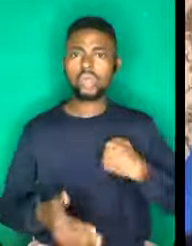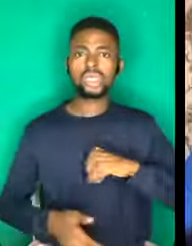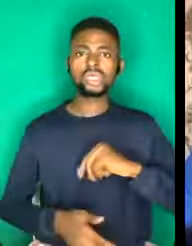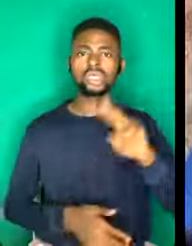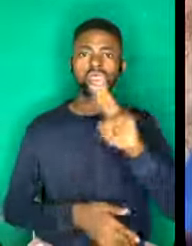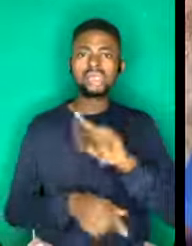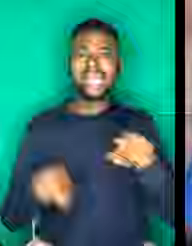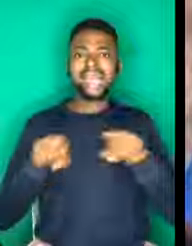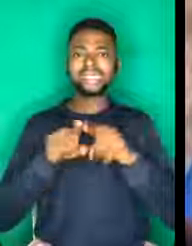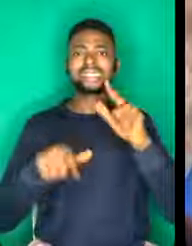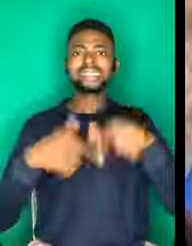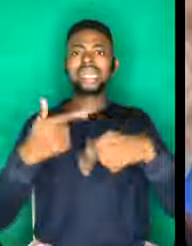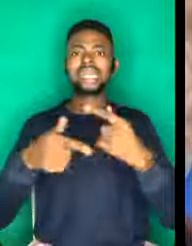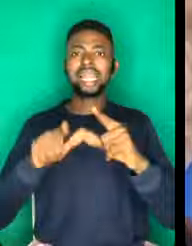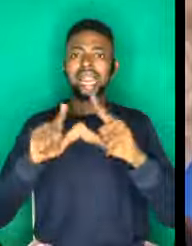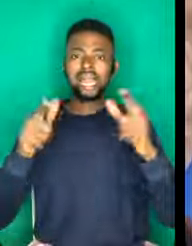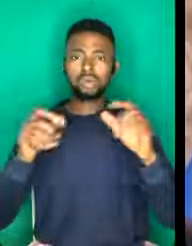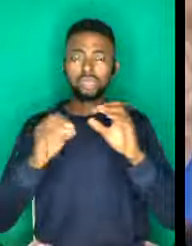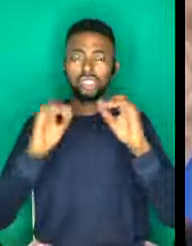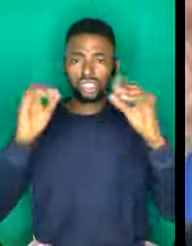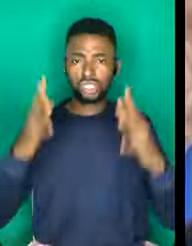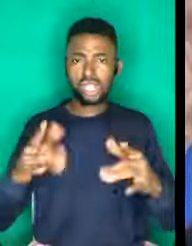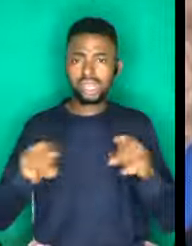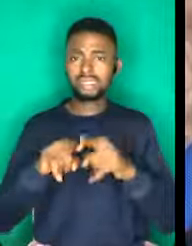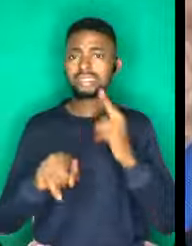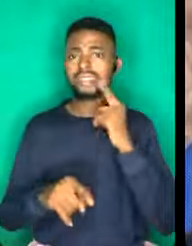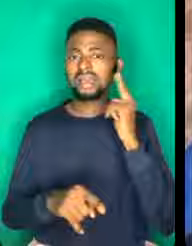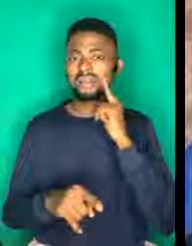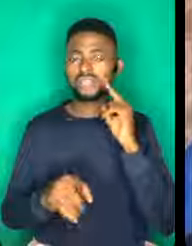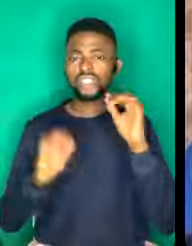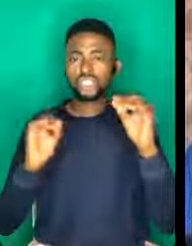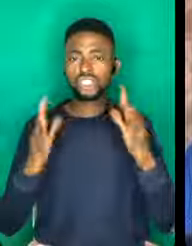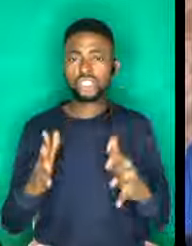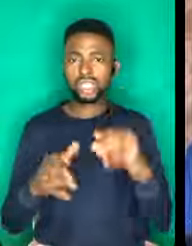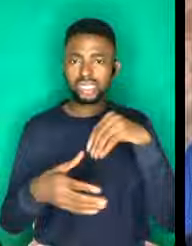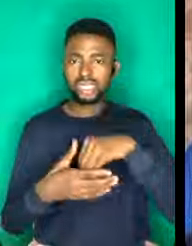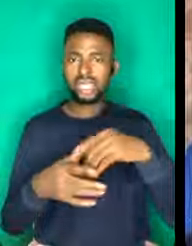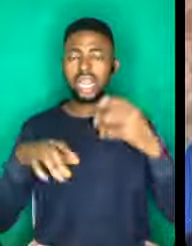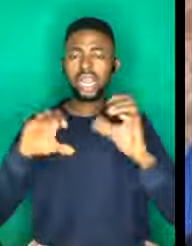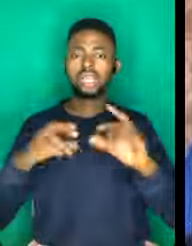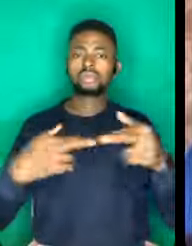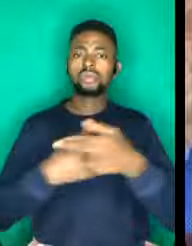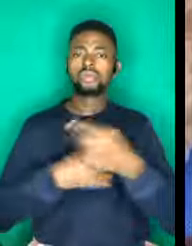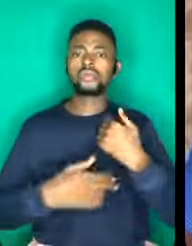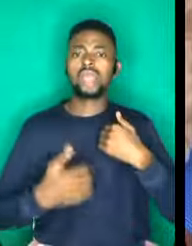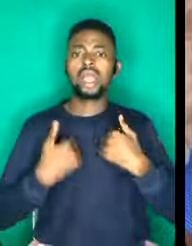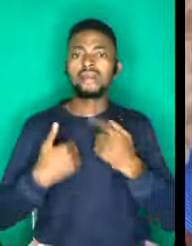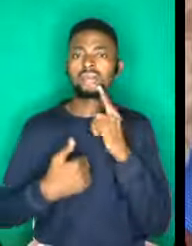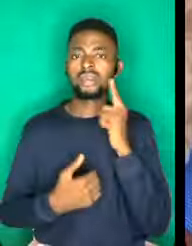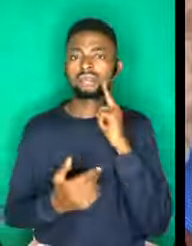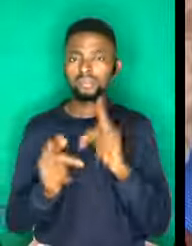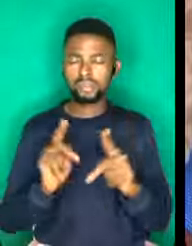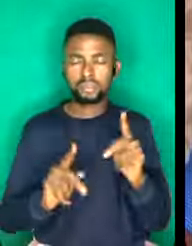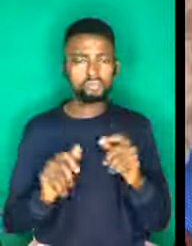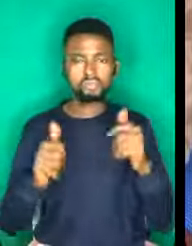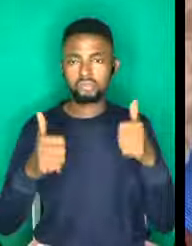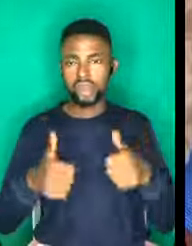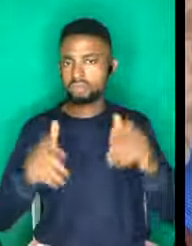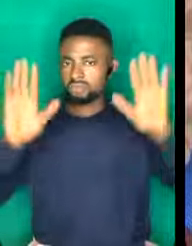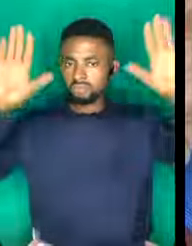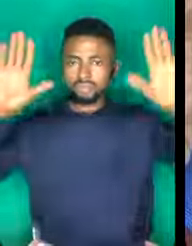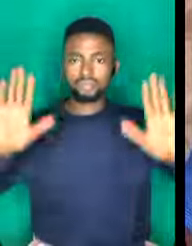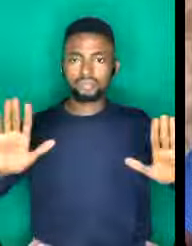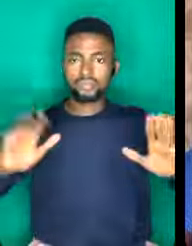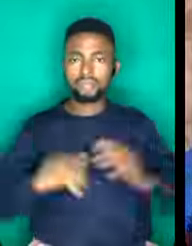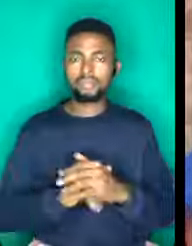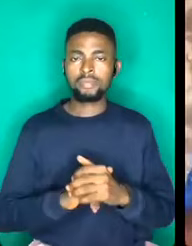as a deaf teacher in a classroom where we have deaf people. Wow, awesome. So